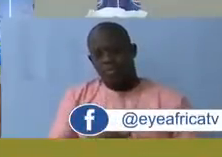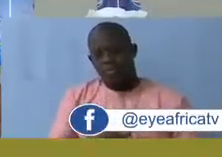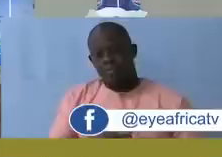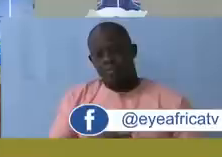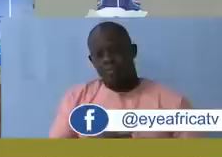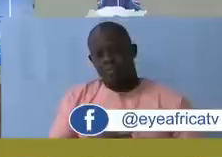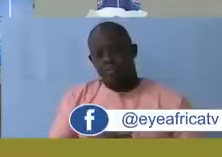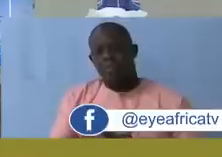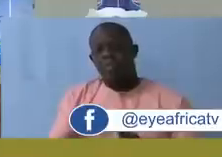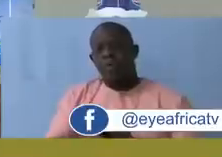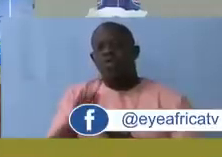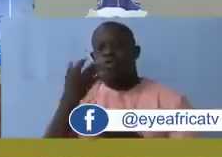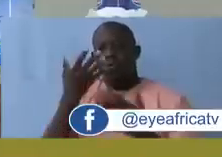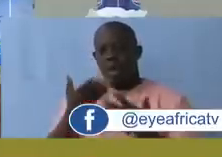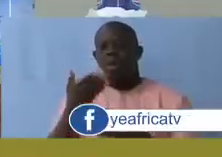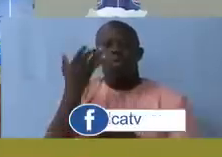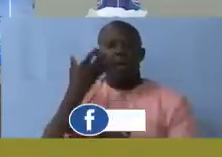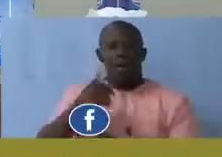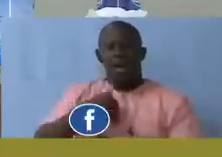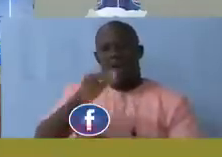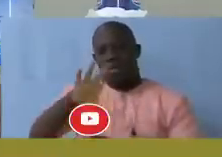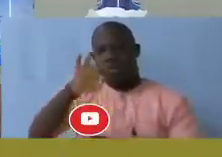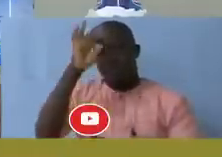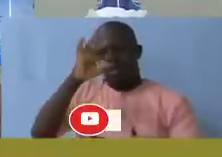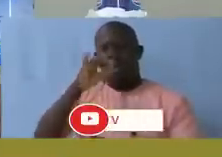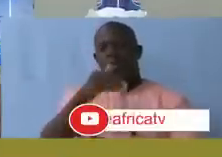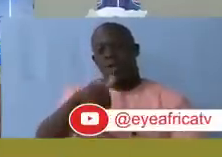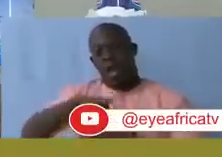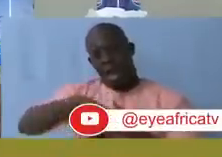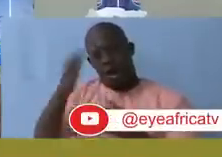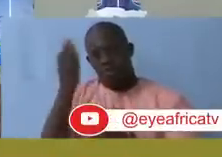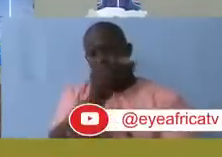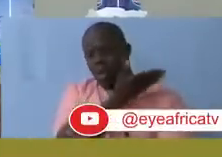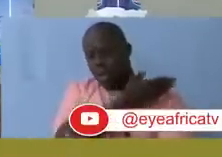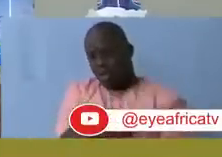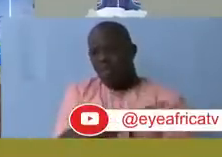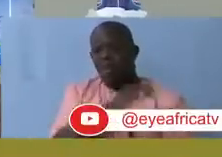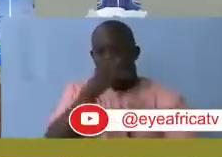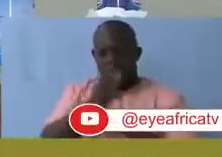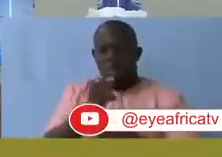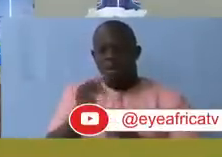deciding to go out, I think, make a big difference.